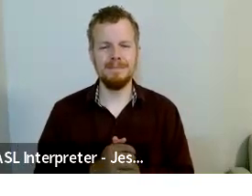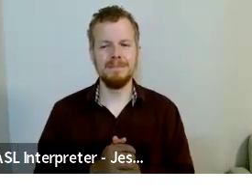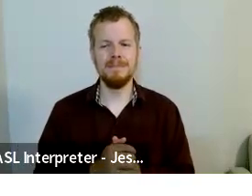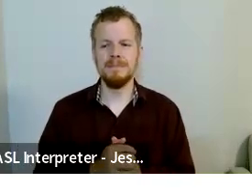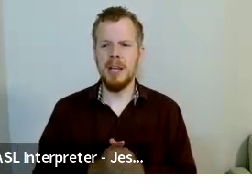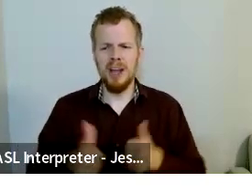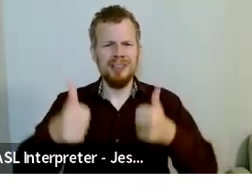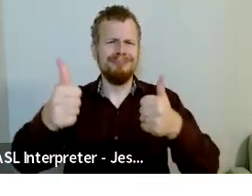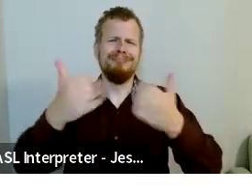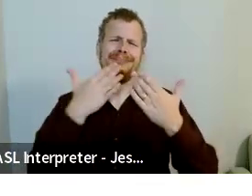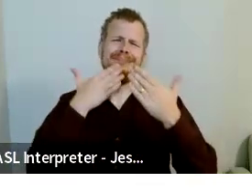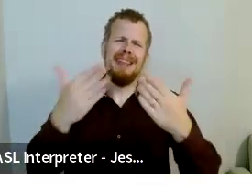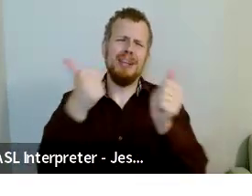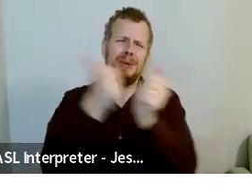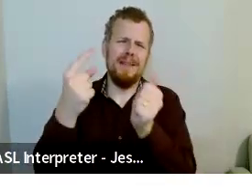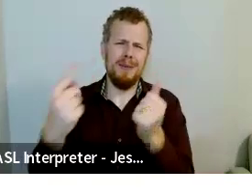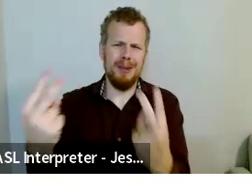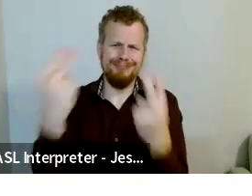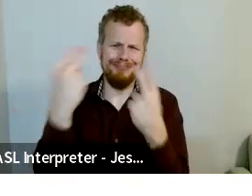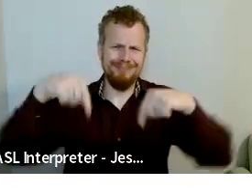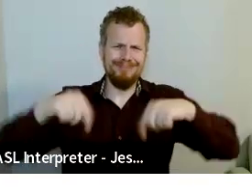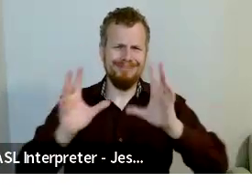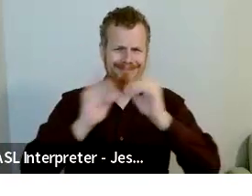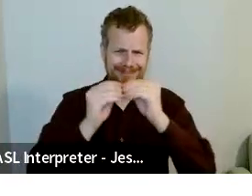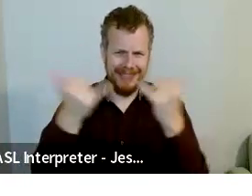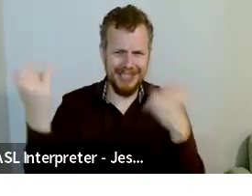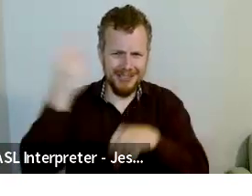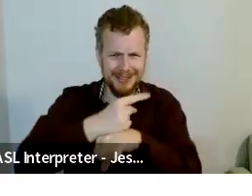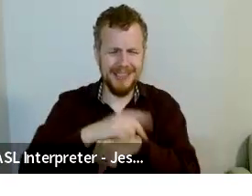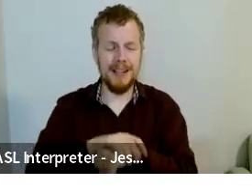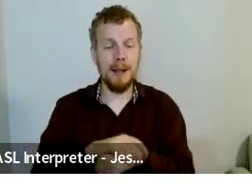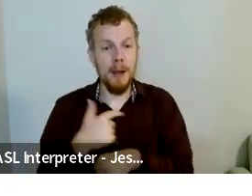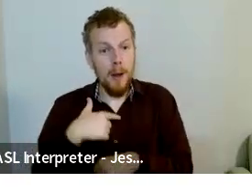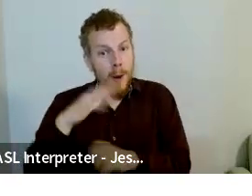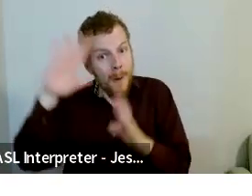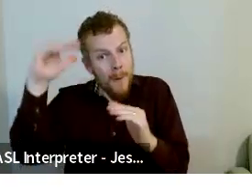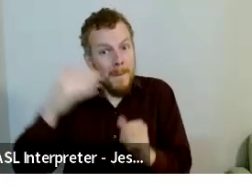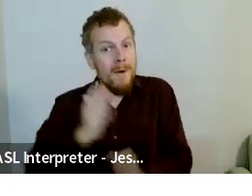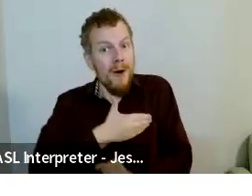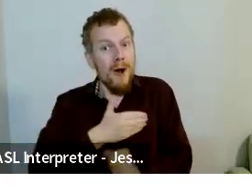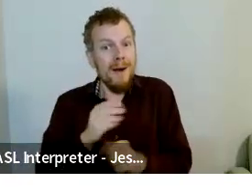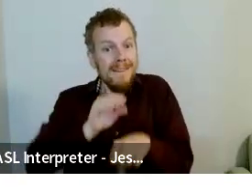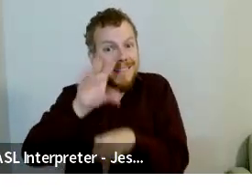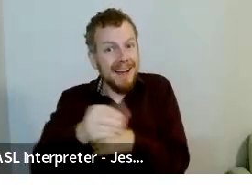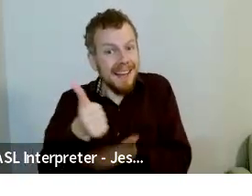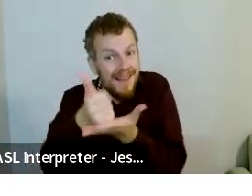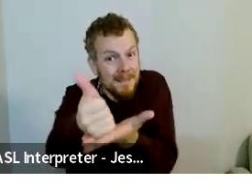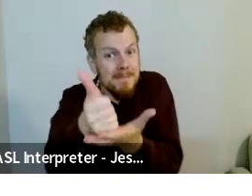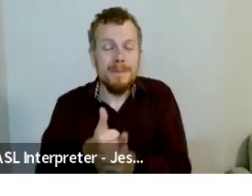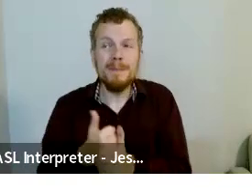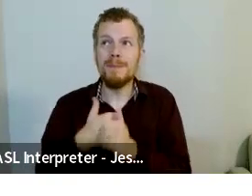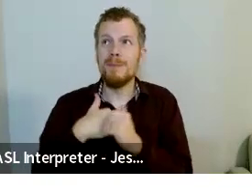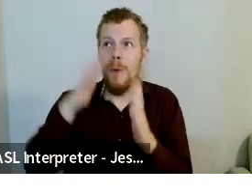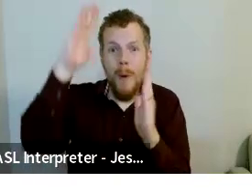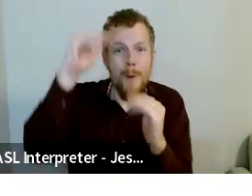Thank you, everyone, for joining our webinar today. We hope that these tips for you have been helpful and that you can